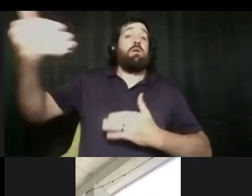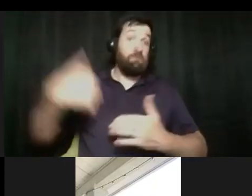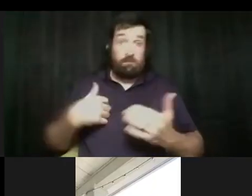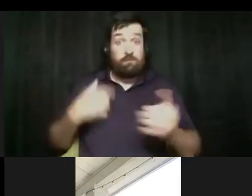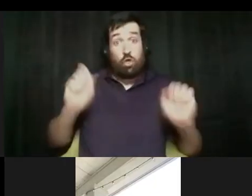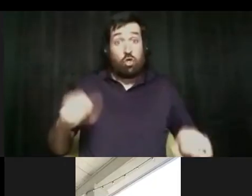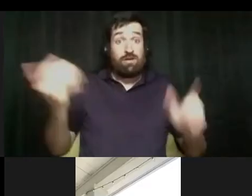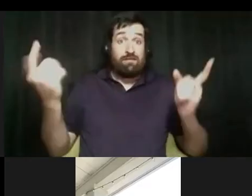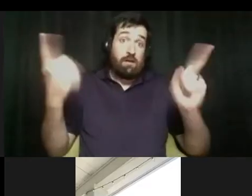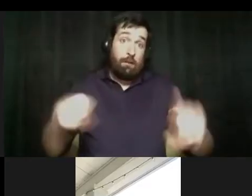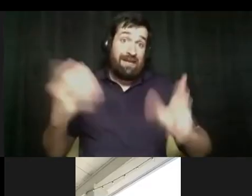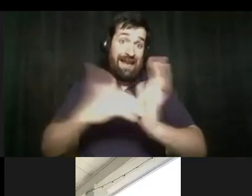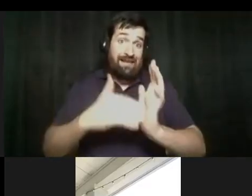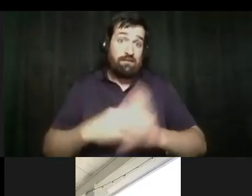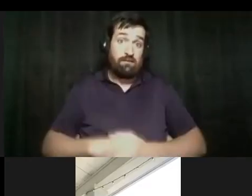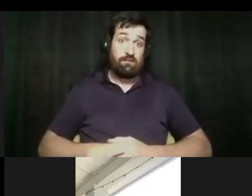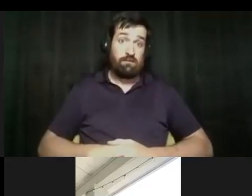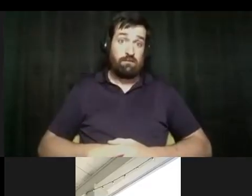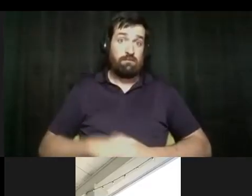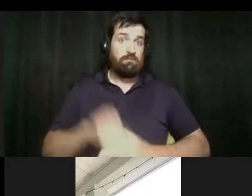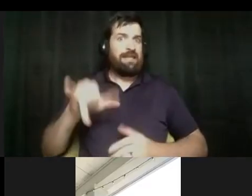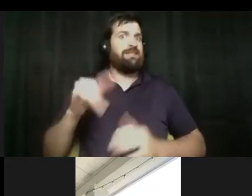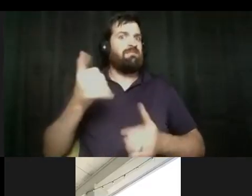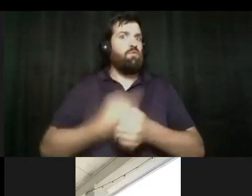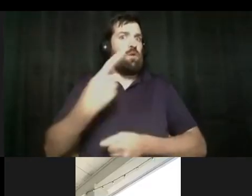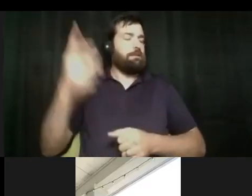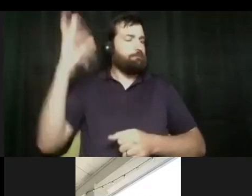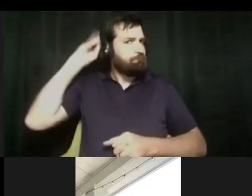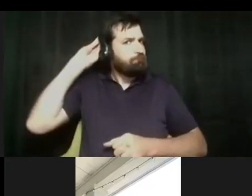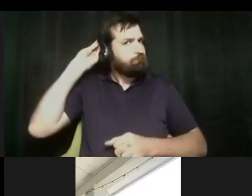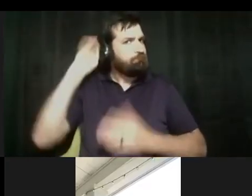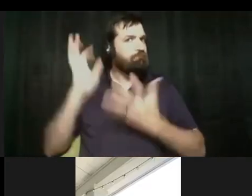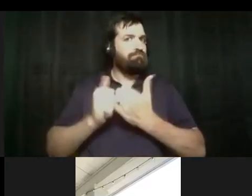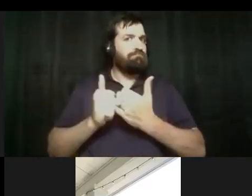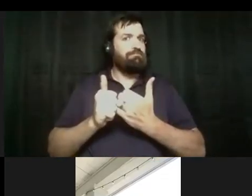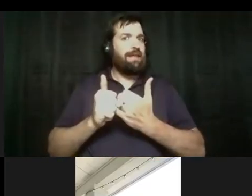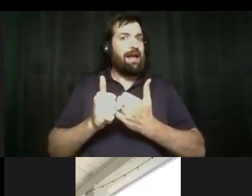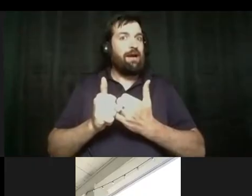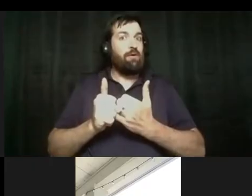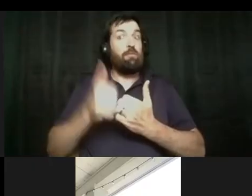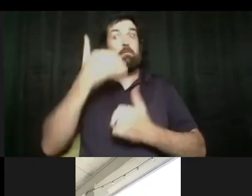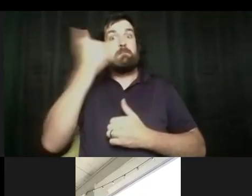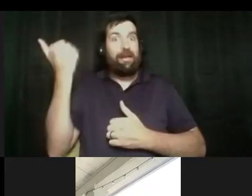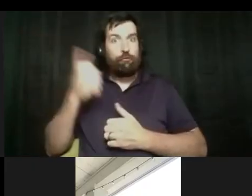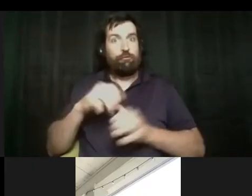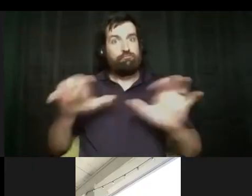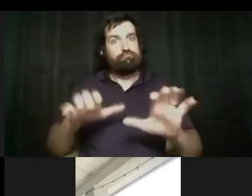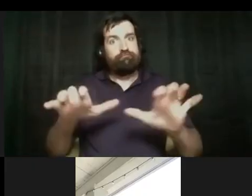happen again. I think that's kind of in everybody's mind. And how could we handle it more proactively, maybe?